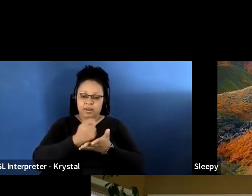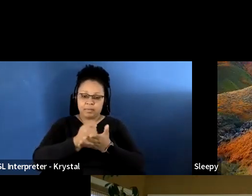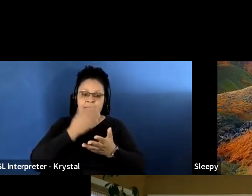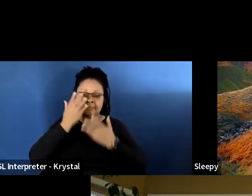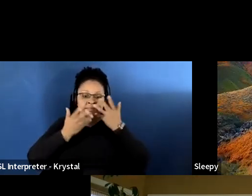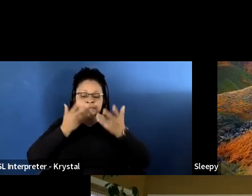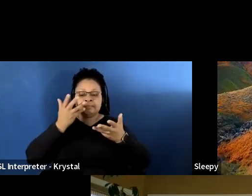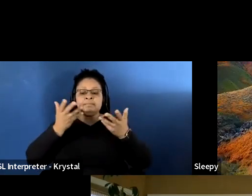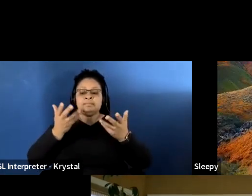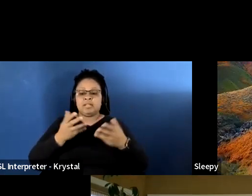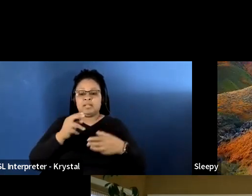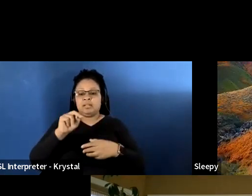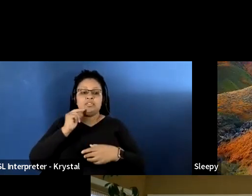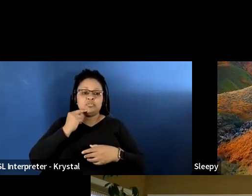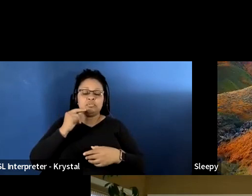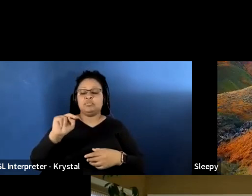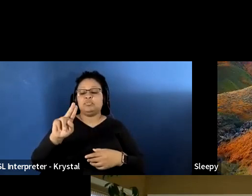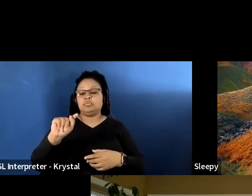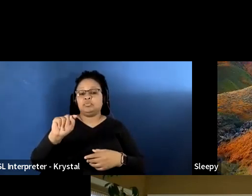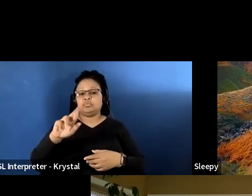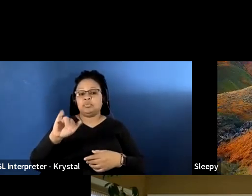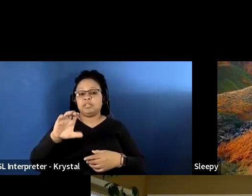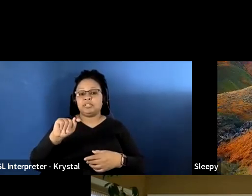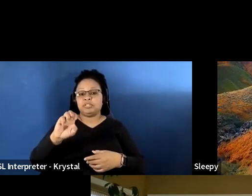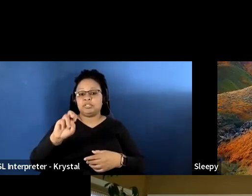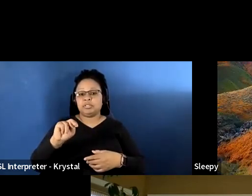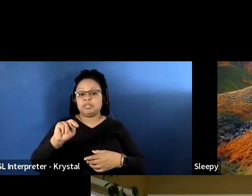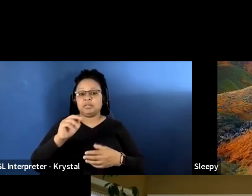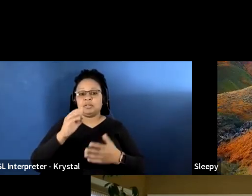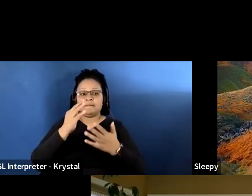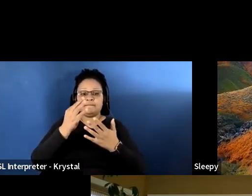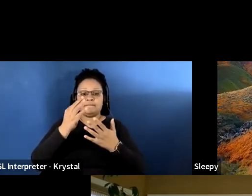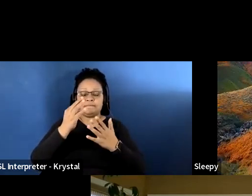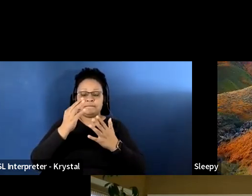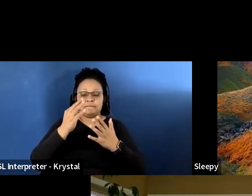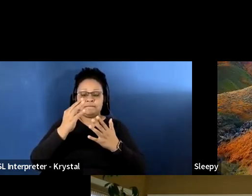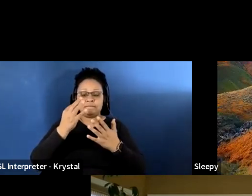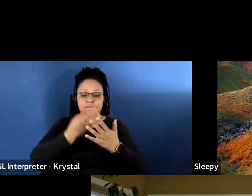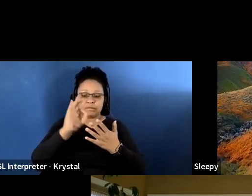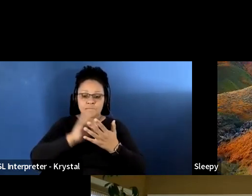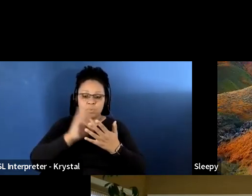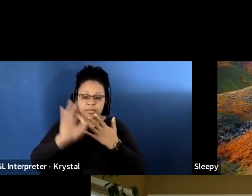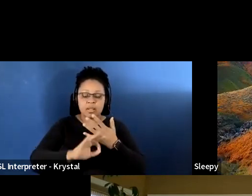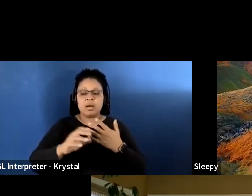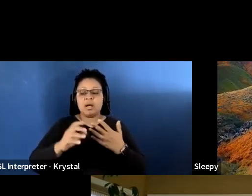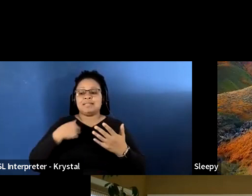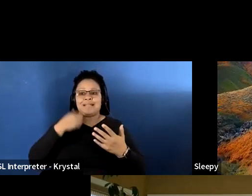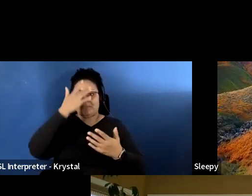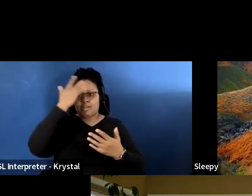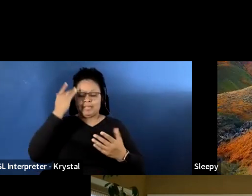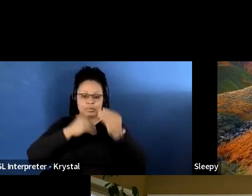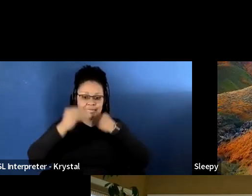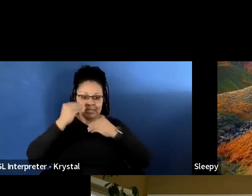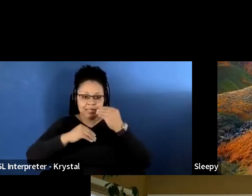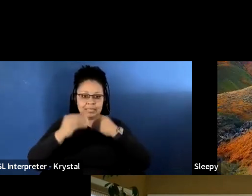nutrition formulas because sometimes I forget to eat. So I can do that in like 10 minutes. And a lot